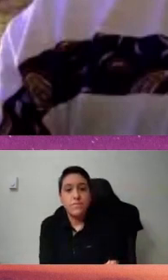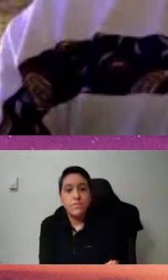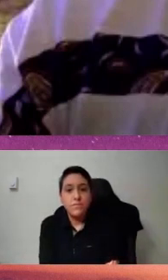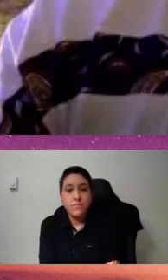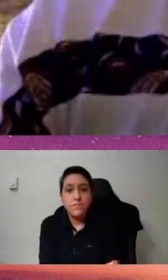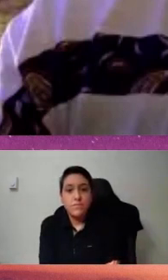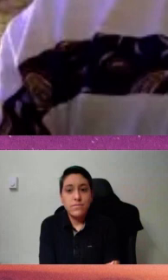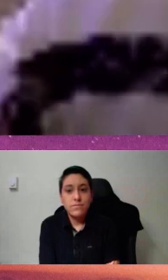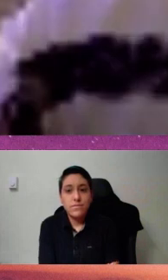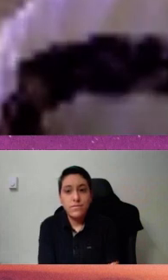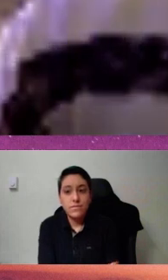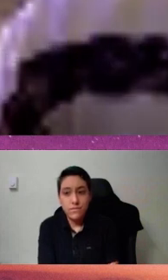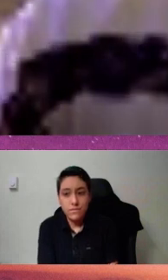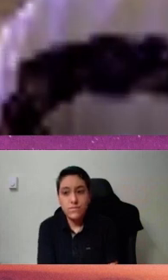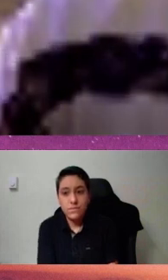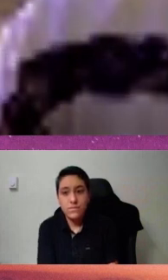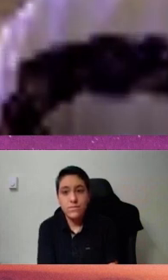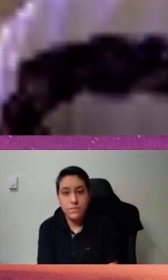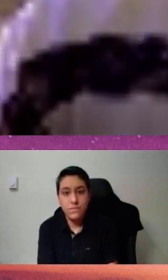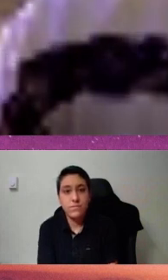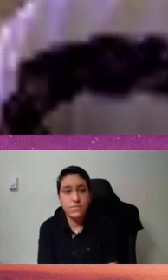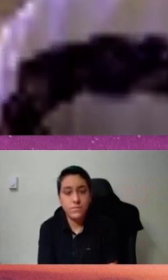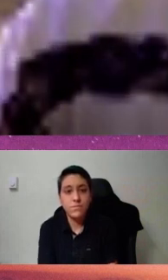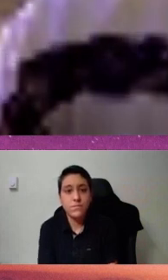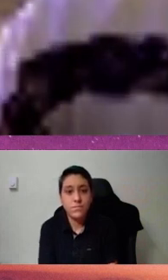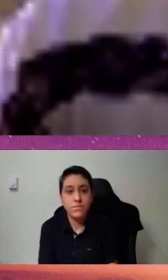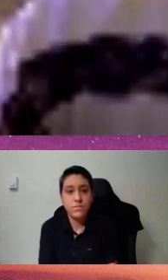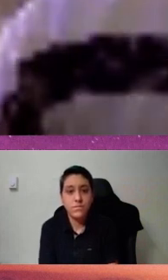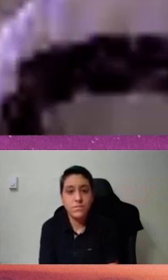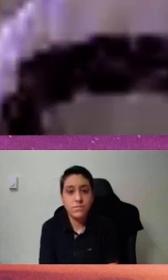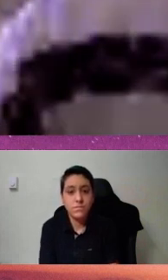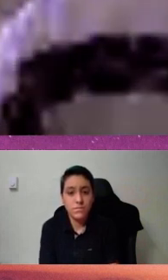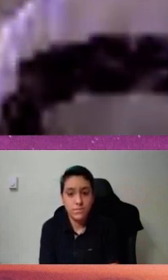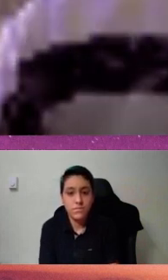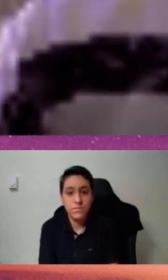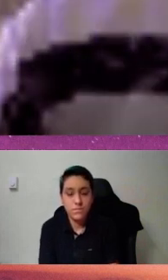who actively work for it.